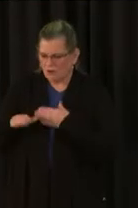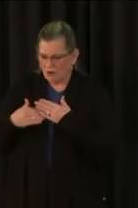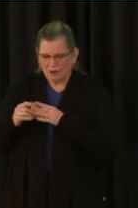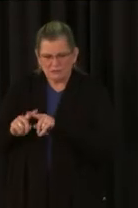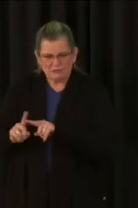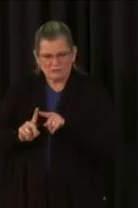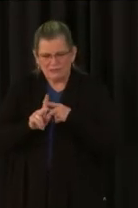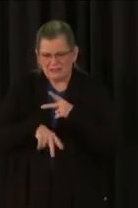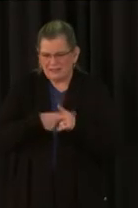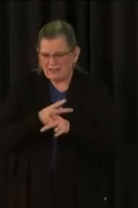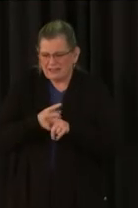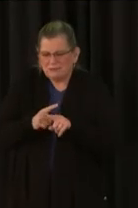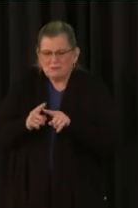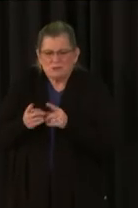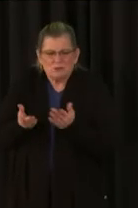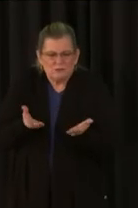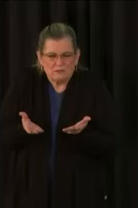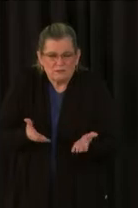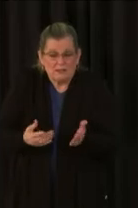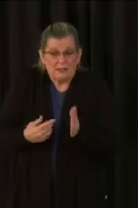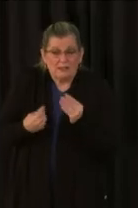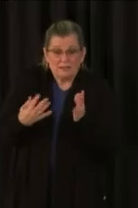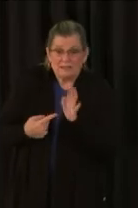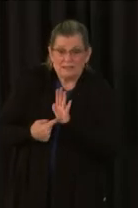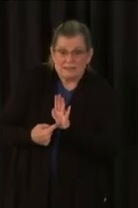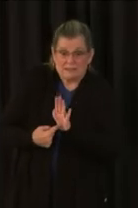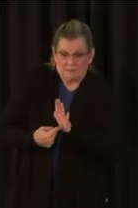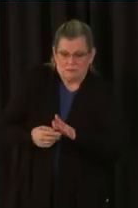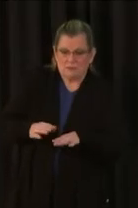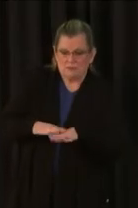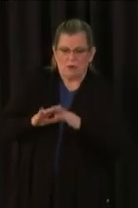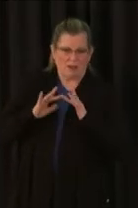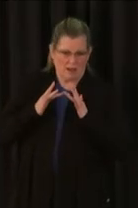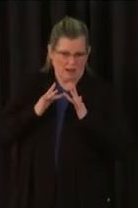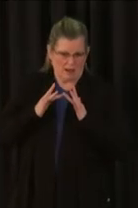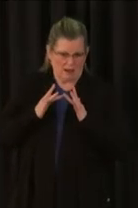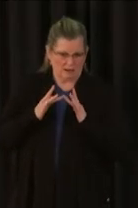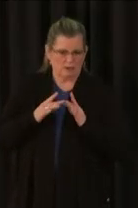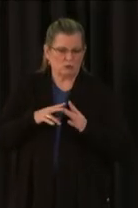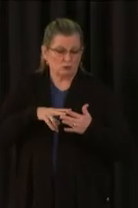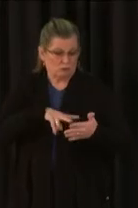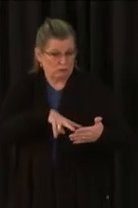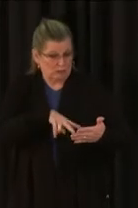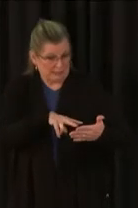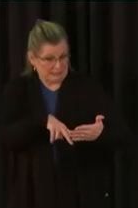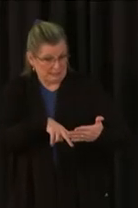services, event production, tour companies, performance art companies like